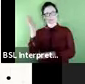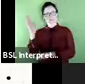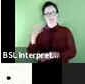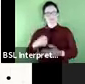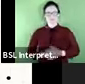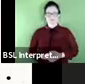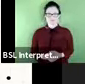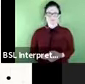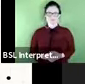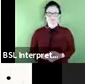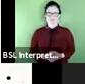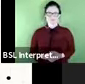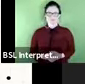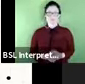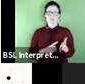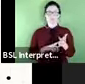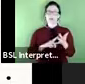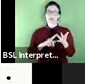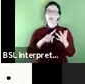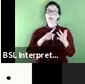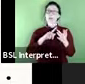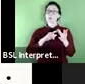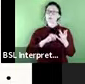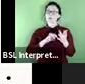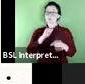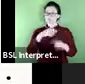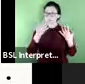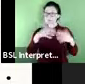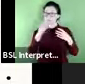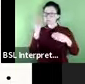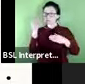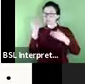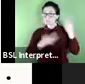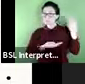seminar. Louis just talked